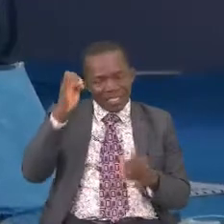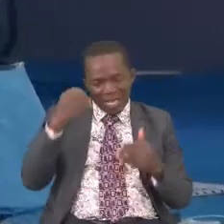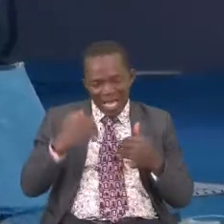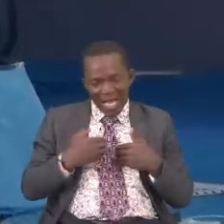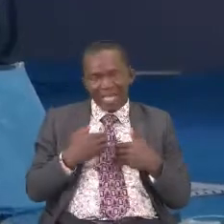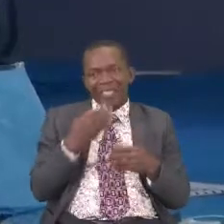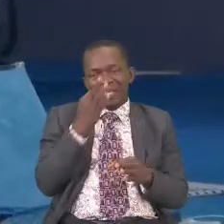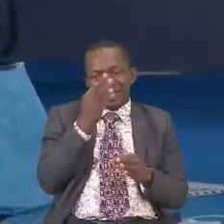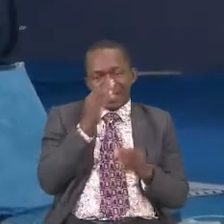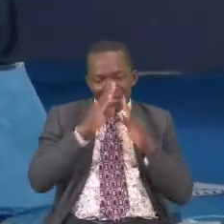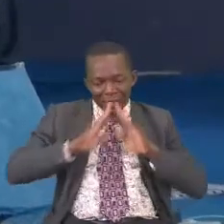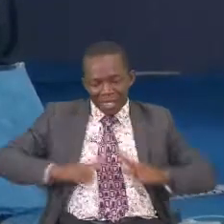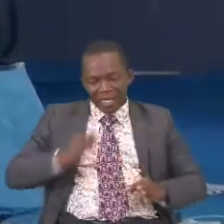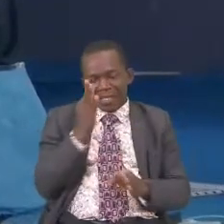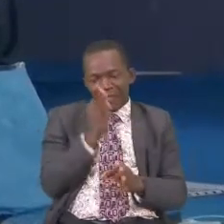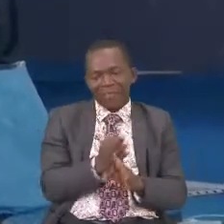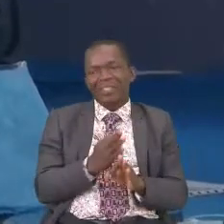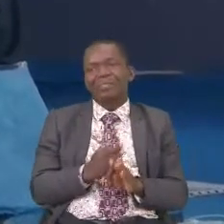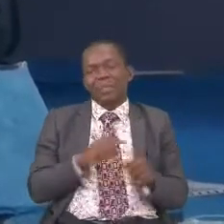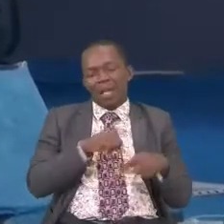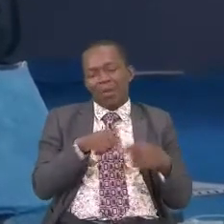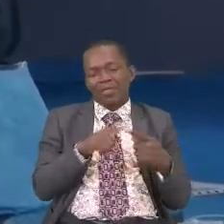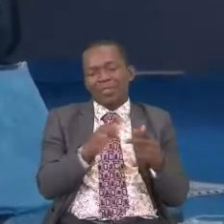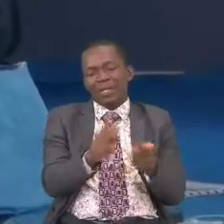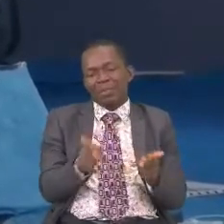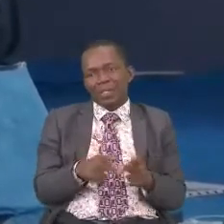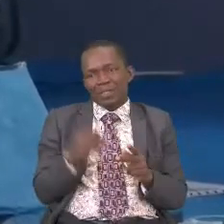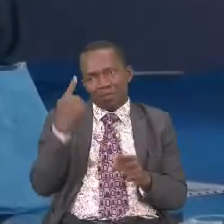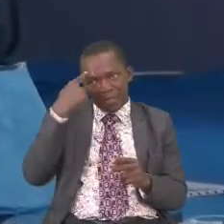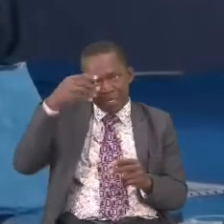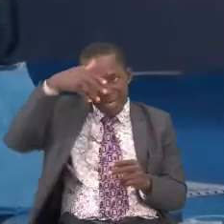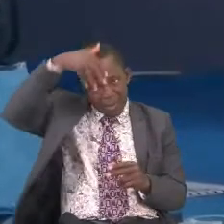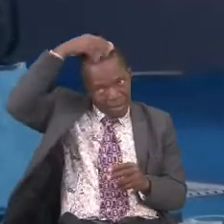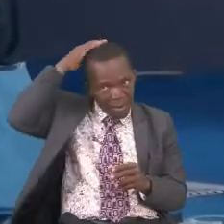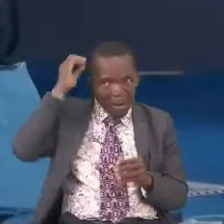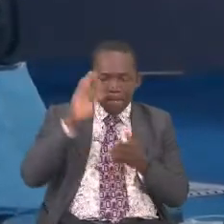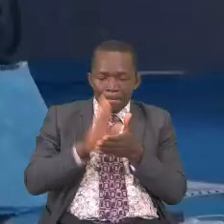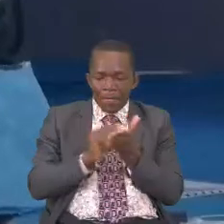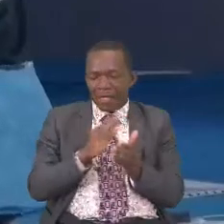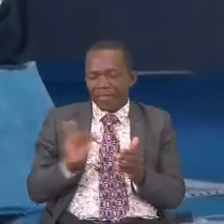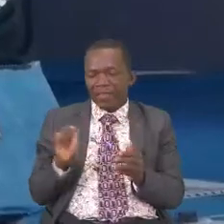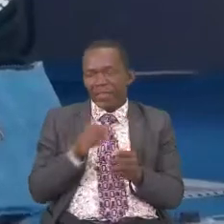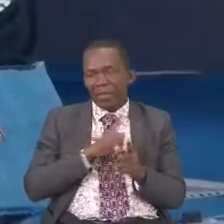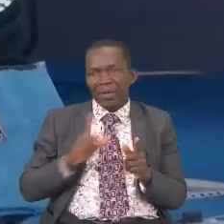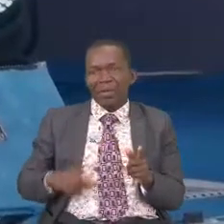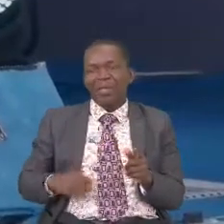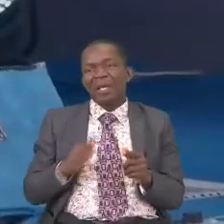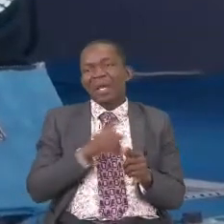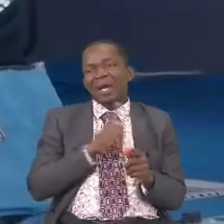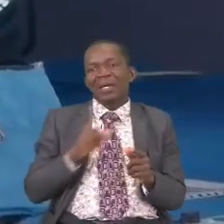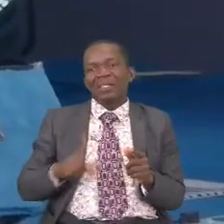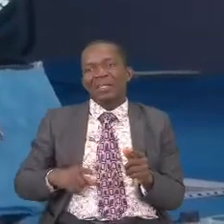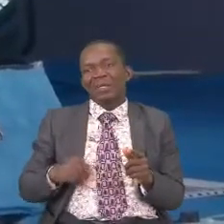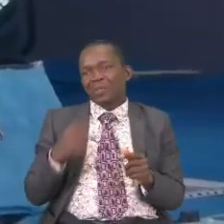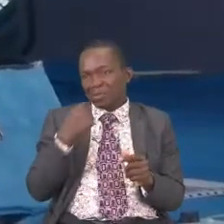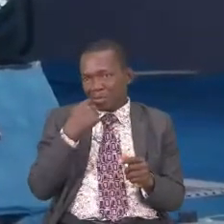faith. And he went in there to the lion's den. He was still believing God. And Darius said that this